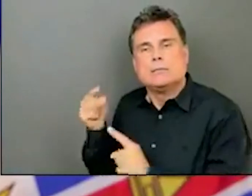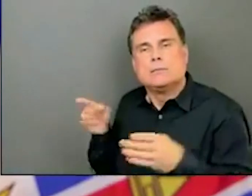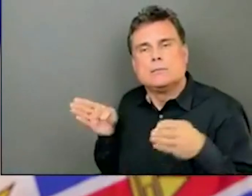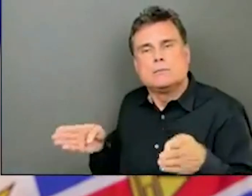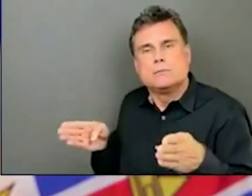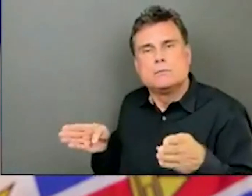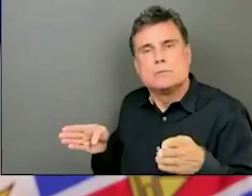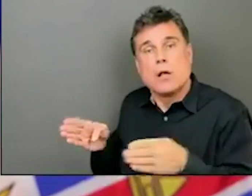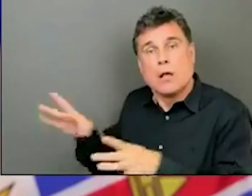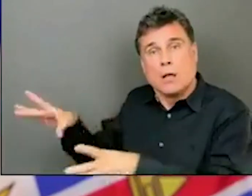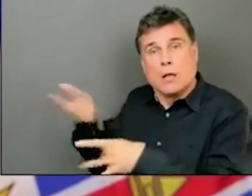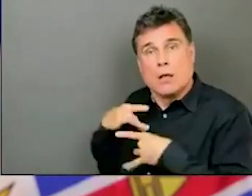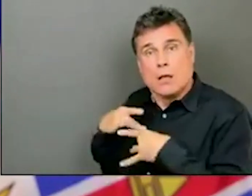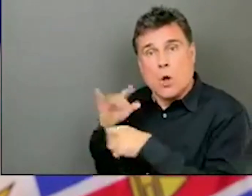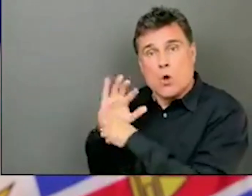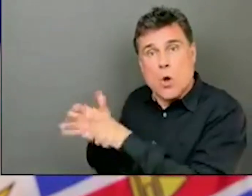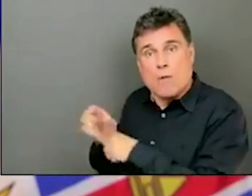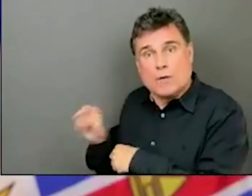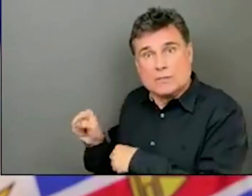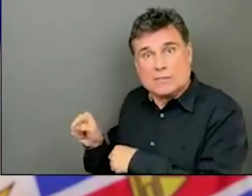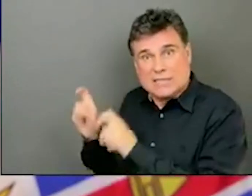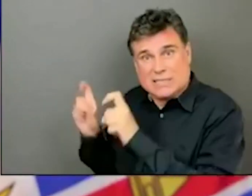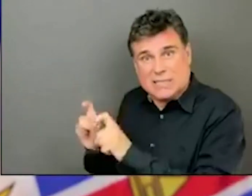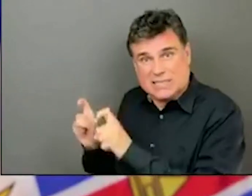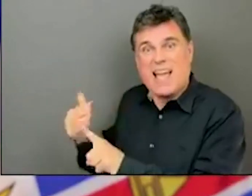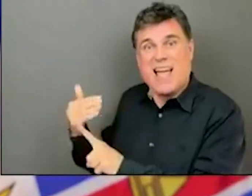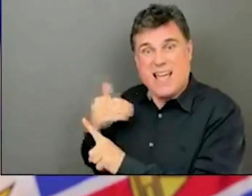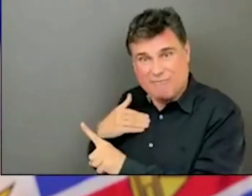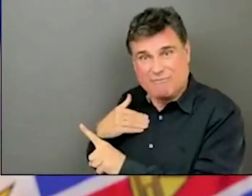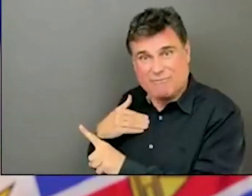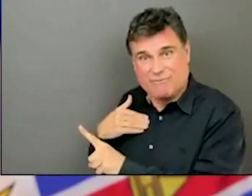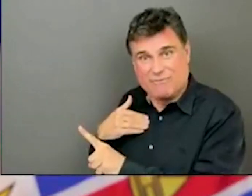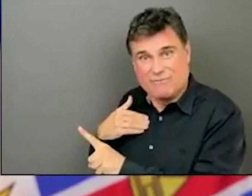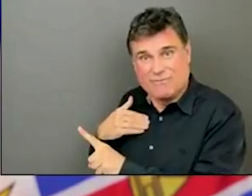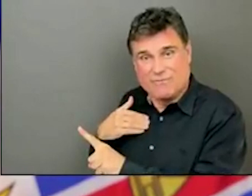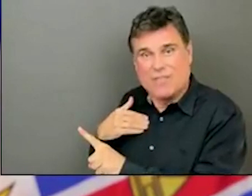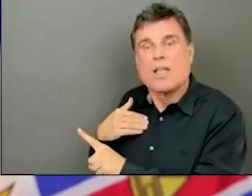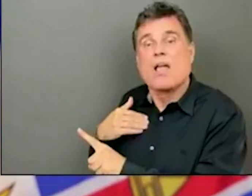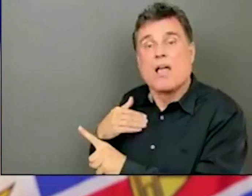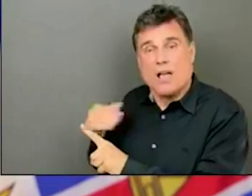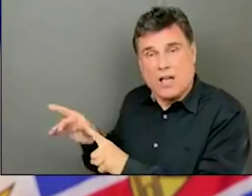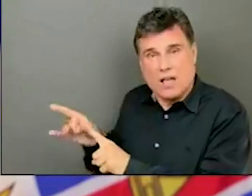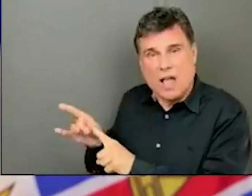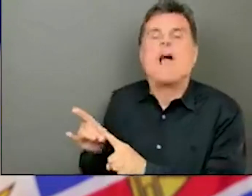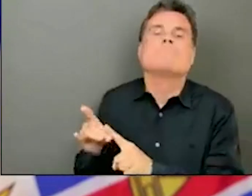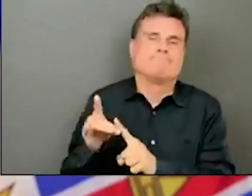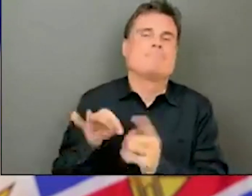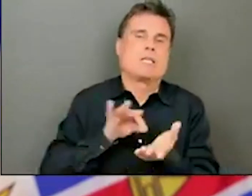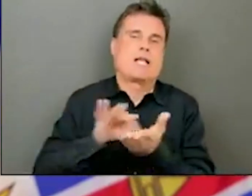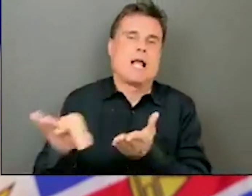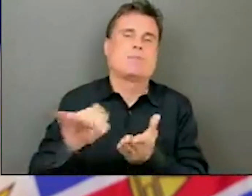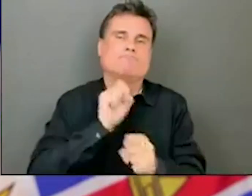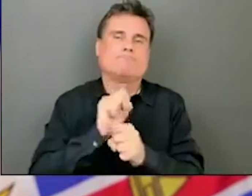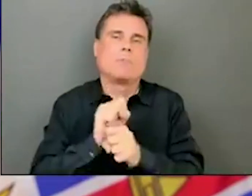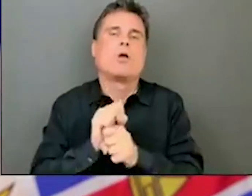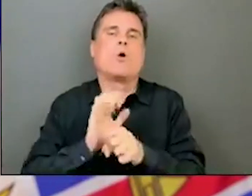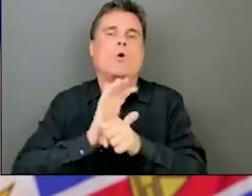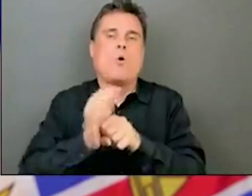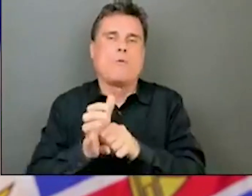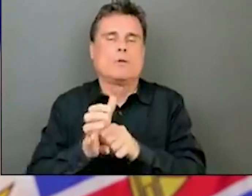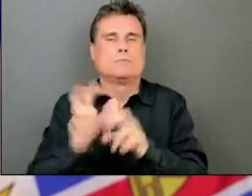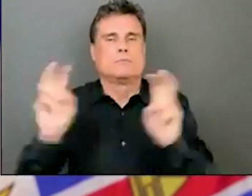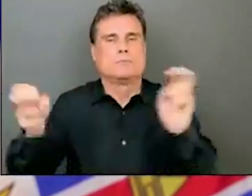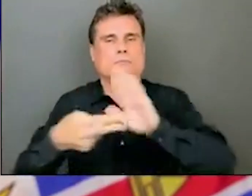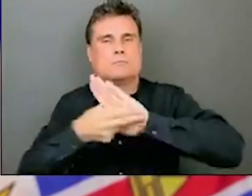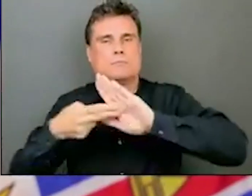being, we've always recognized that COVID could play a role in those people's deaths,